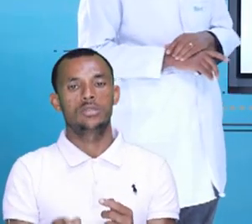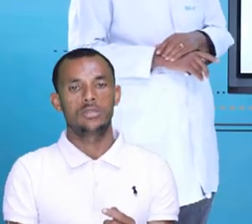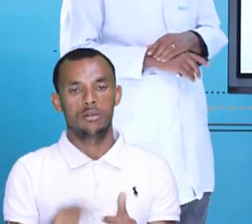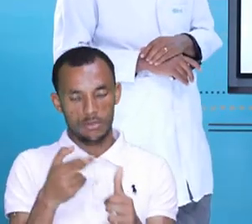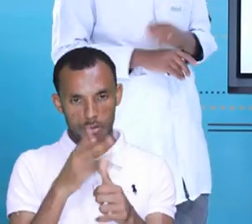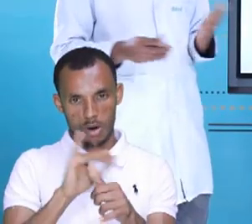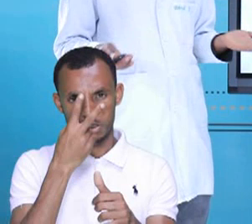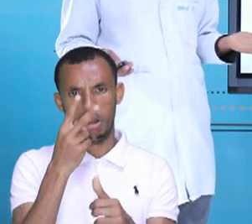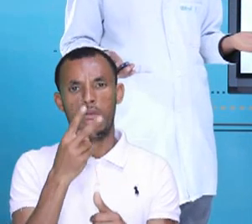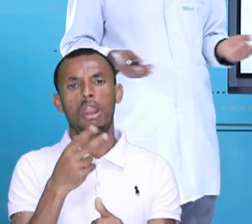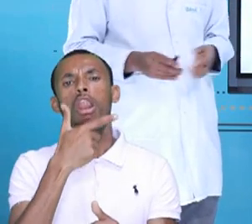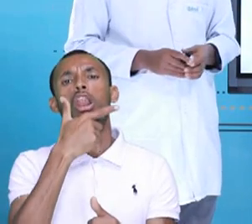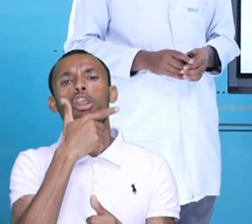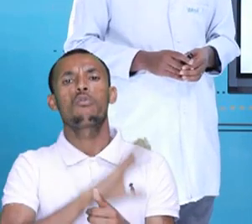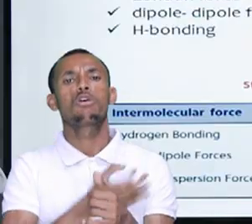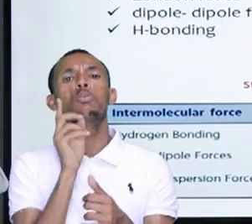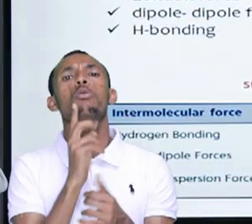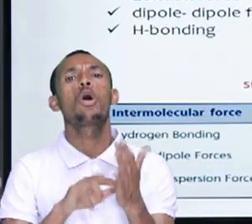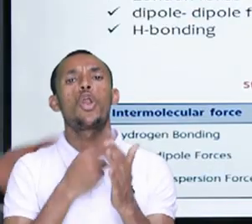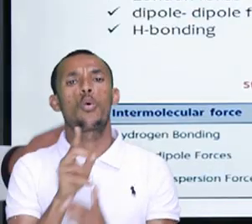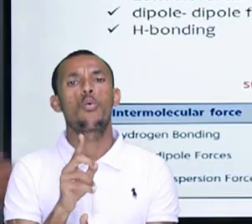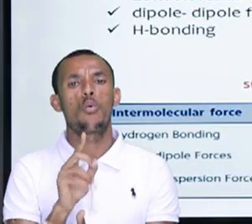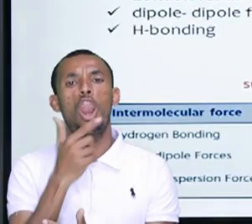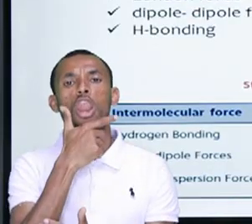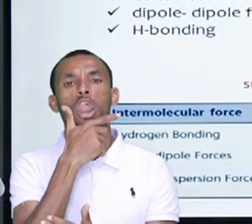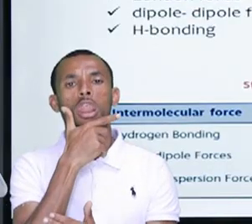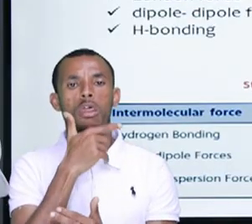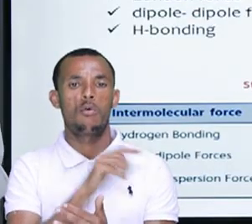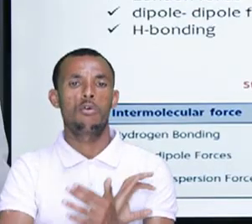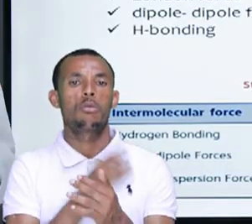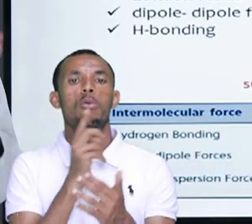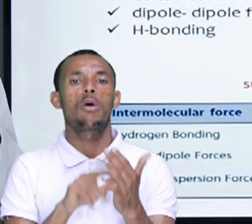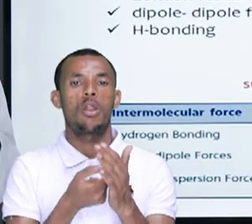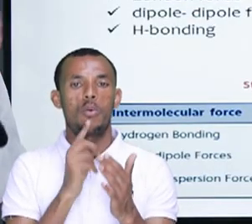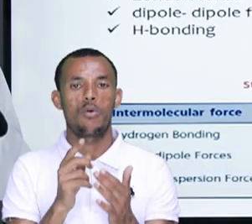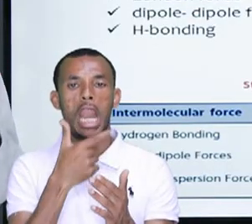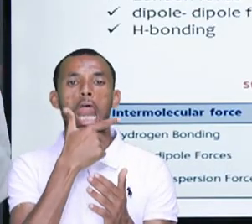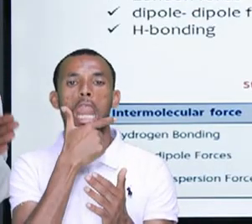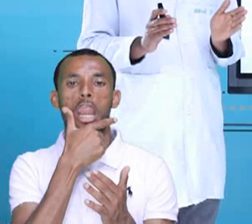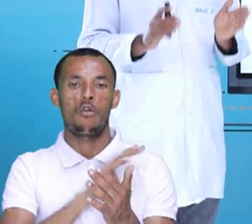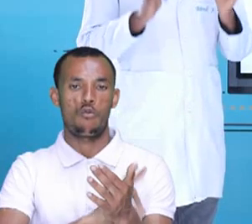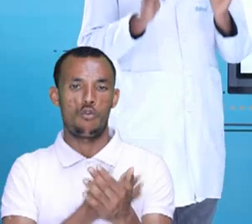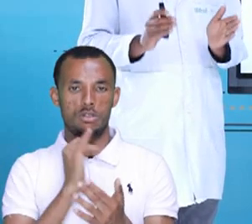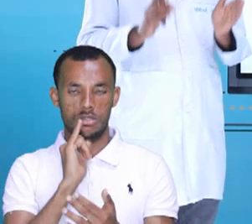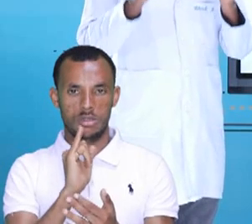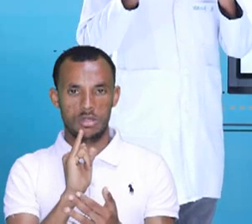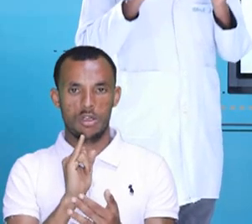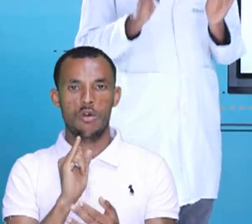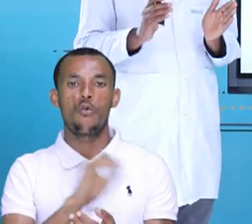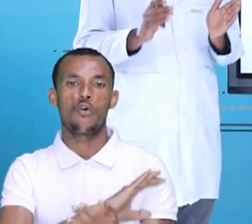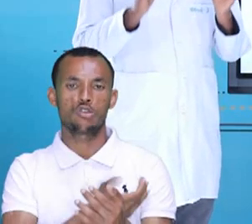First, what mean by a London force? What mean by a London force? London force is force